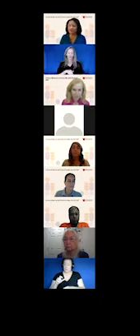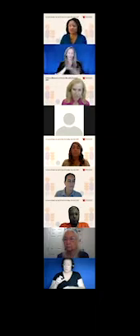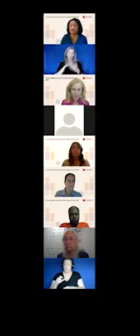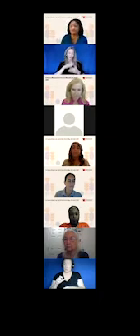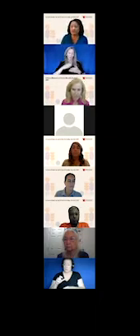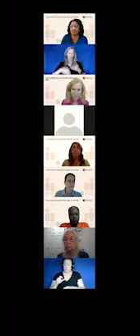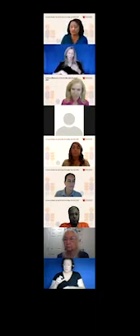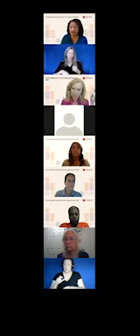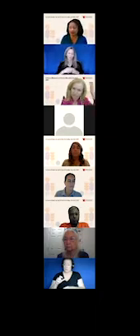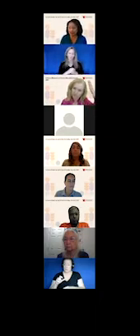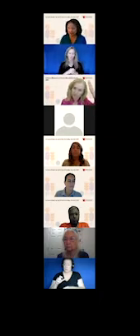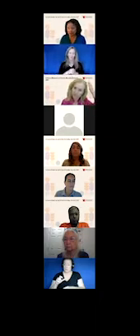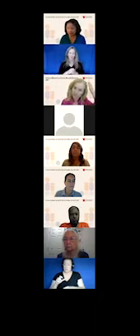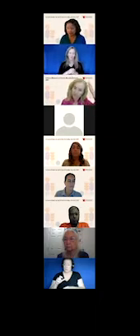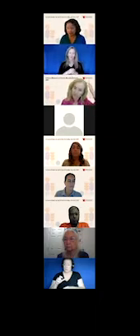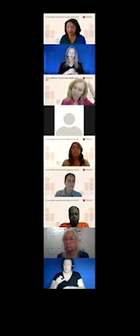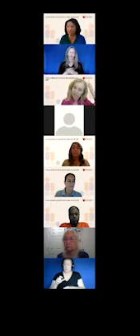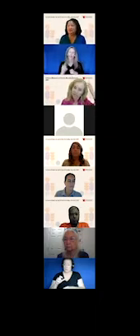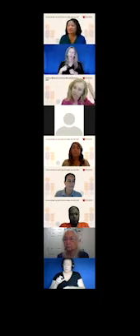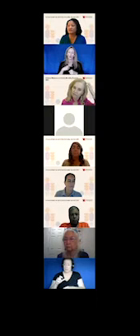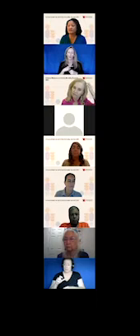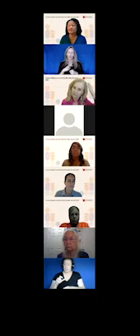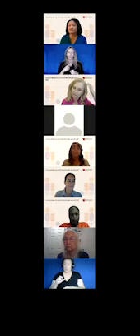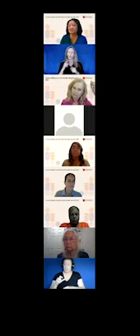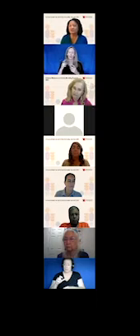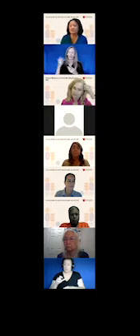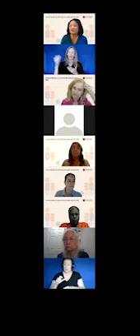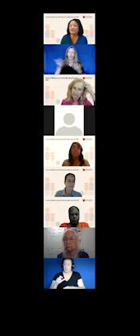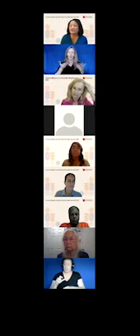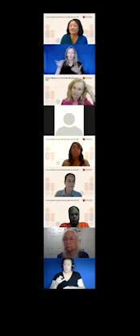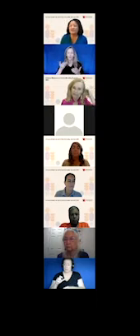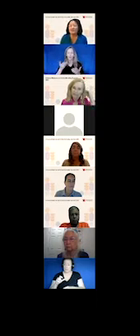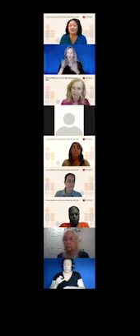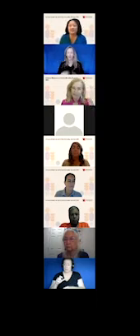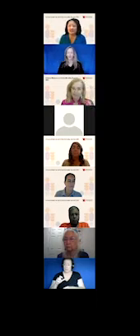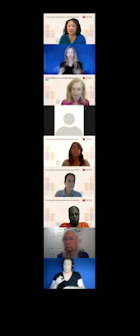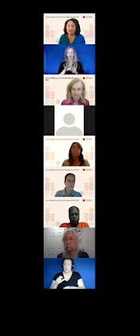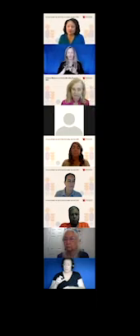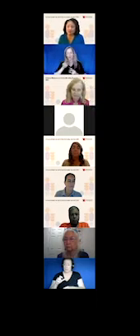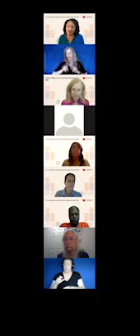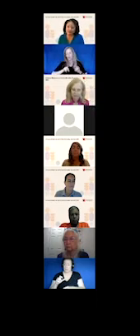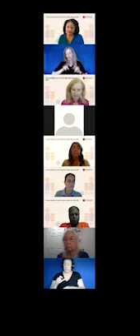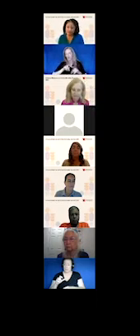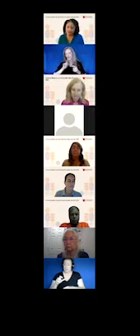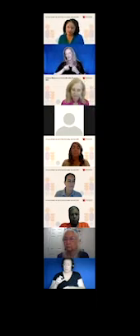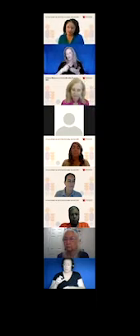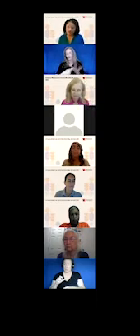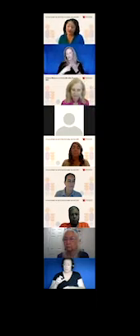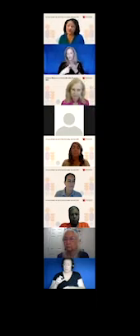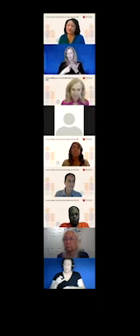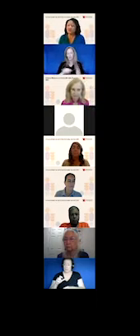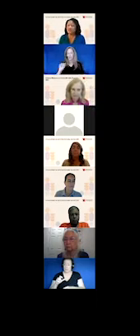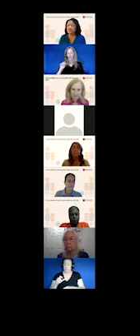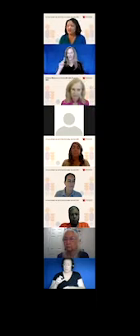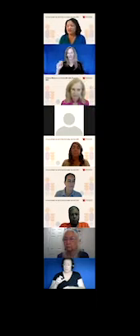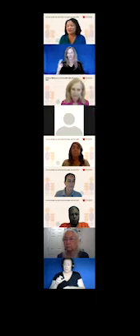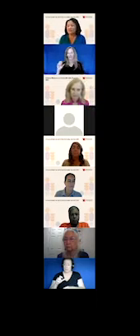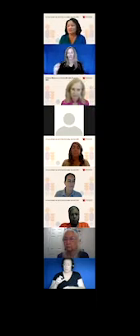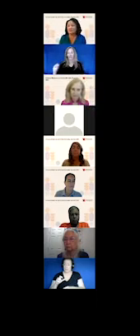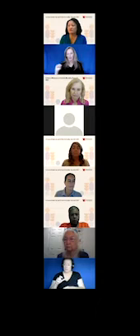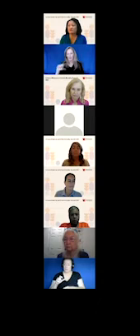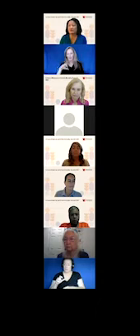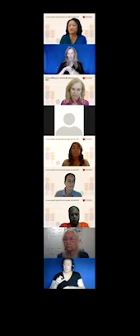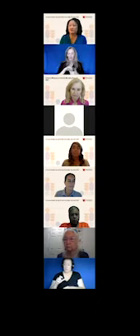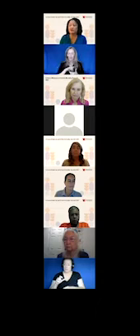YCCHS addressed safe sleep by bringing in key partners to the discussion. ADHS was involved, our Dignity